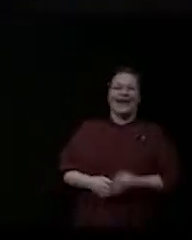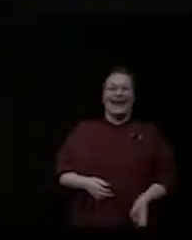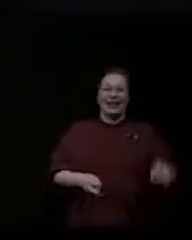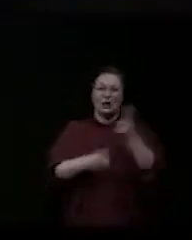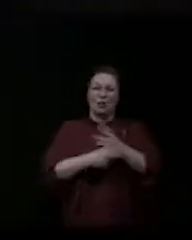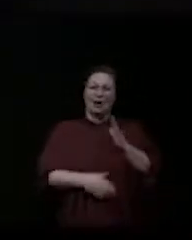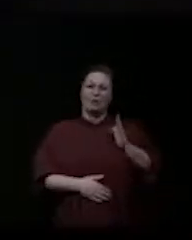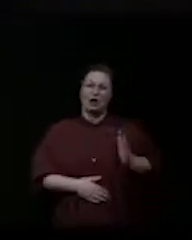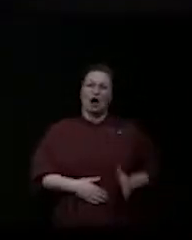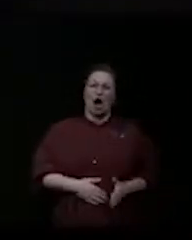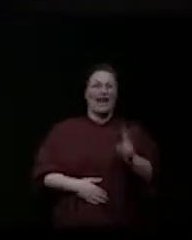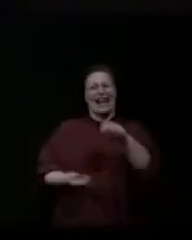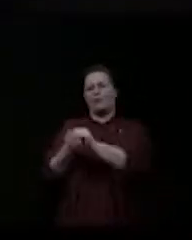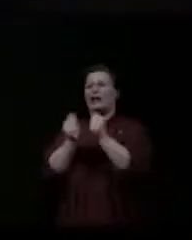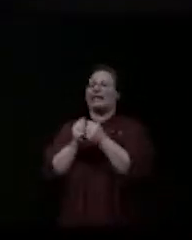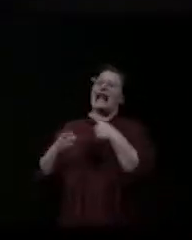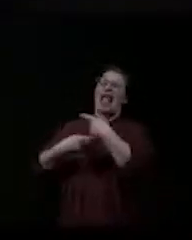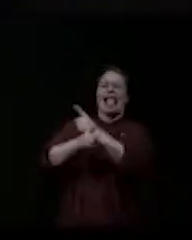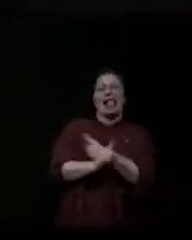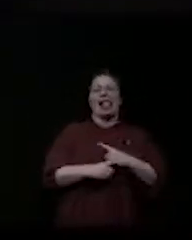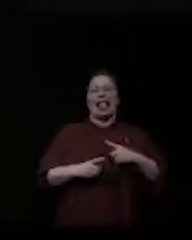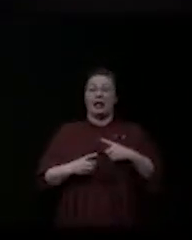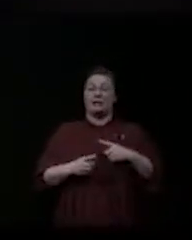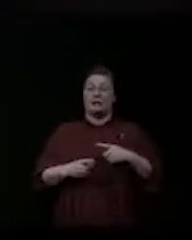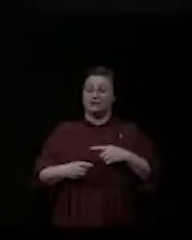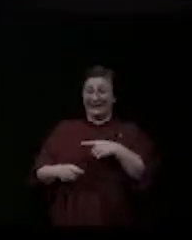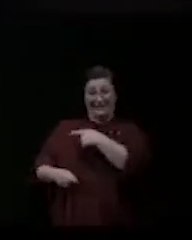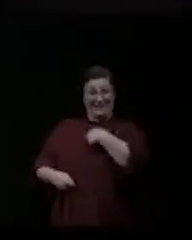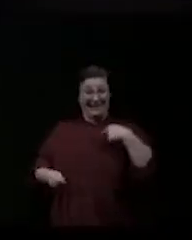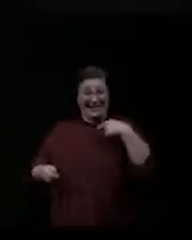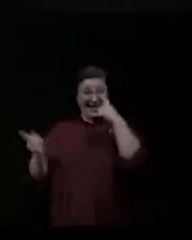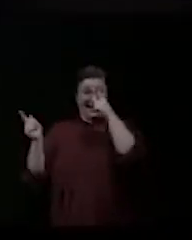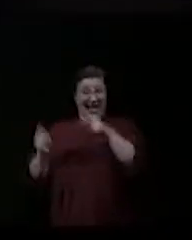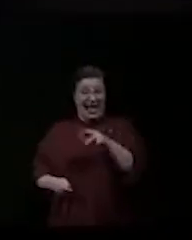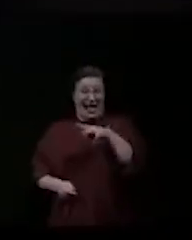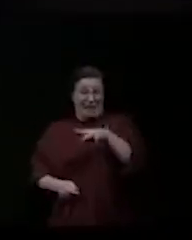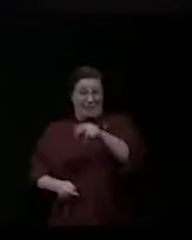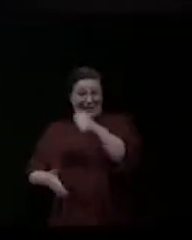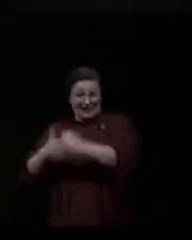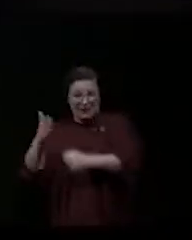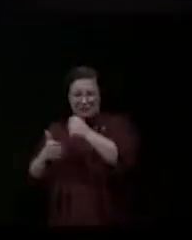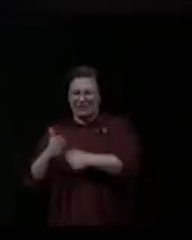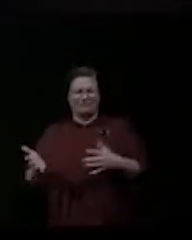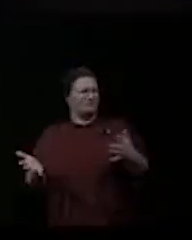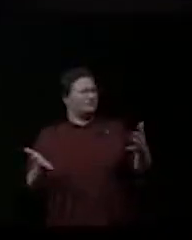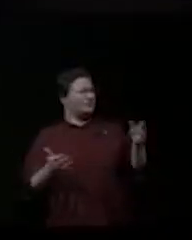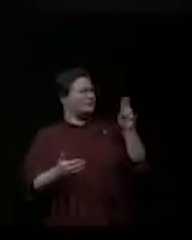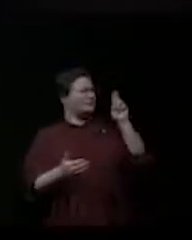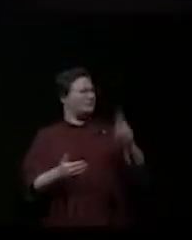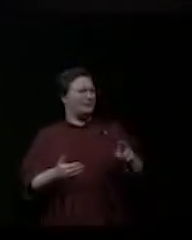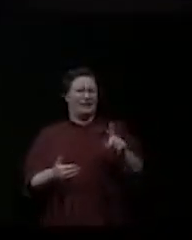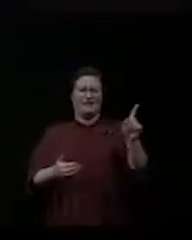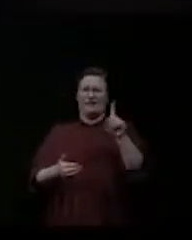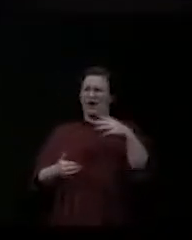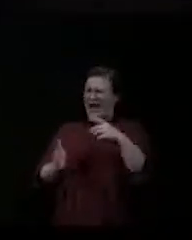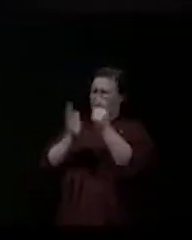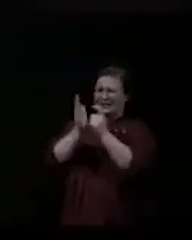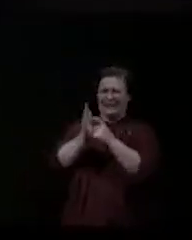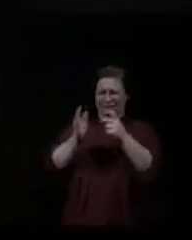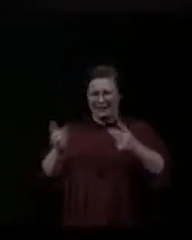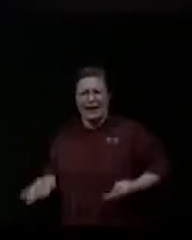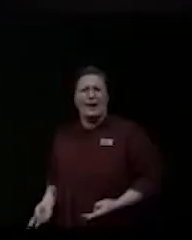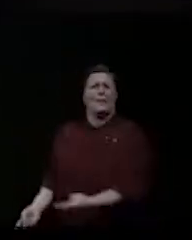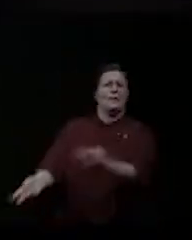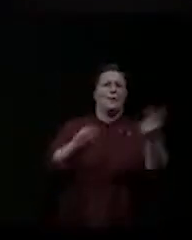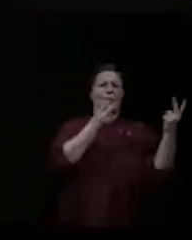political compromise, defenders begin to question whether the principle of universality